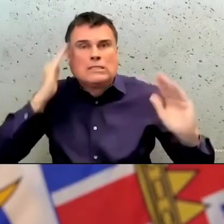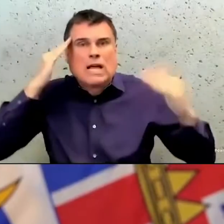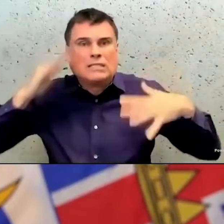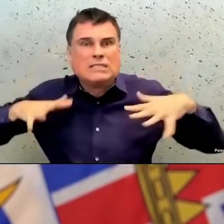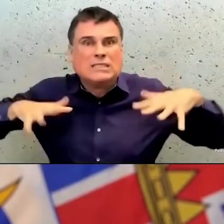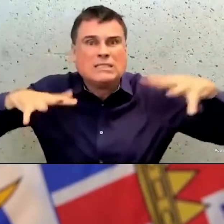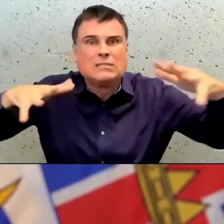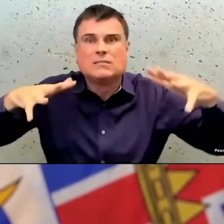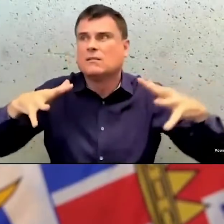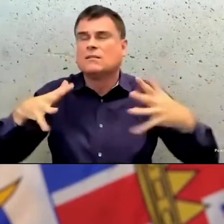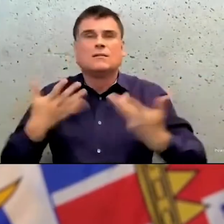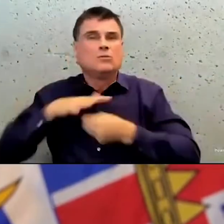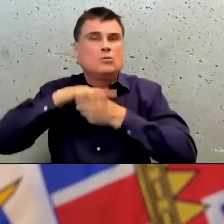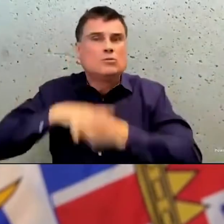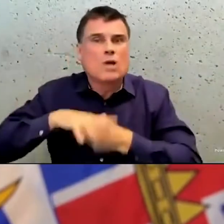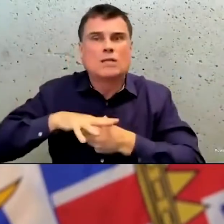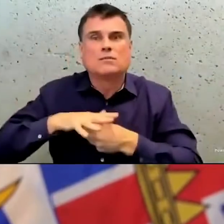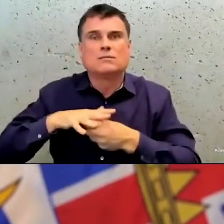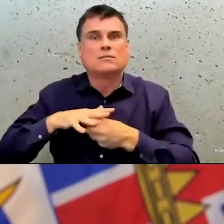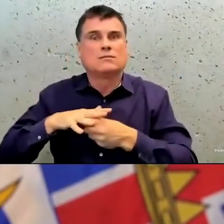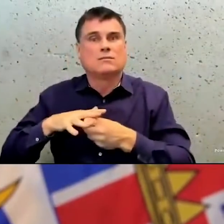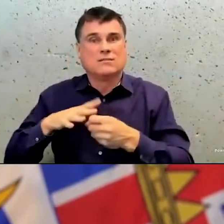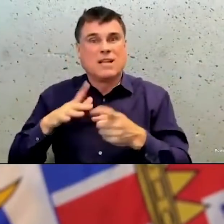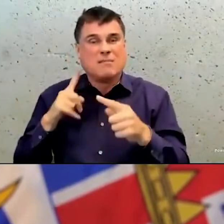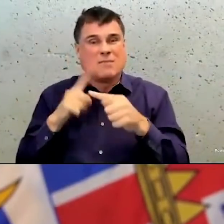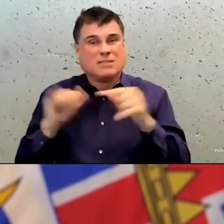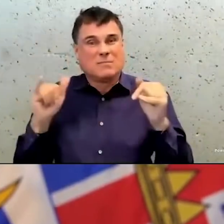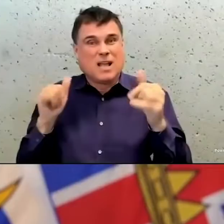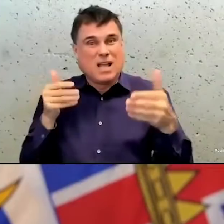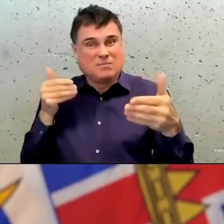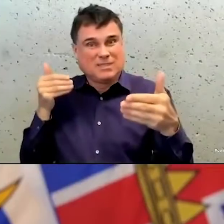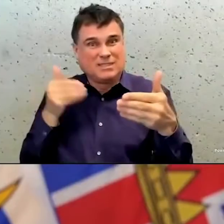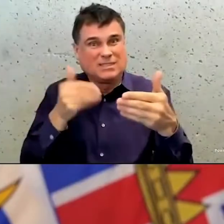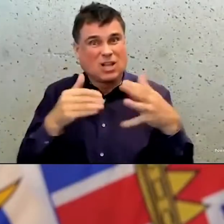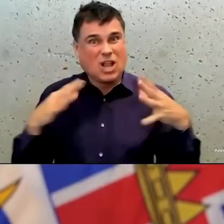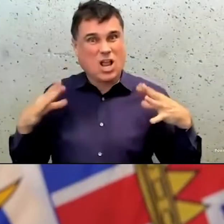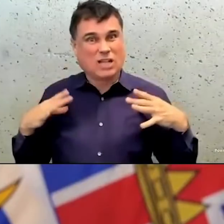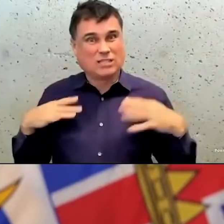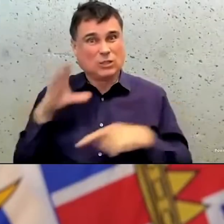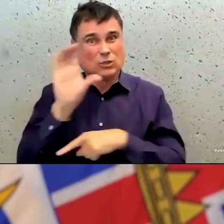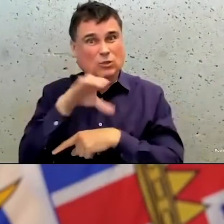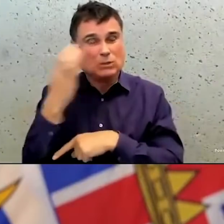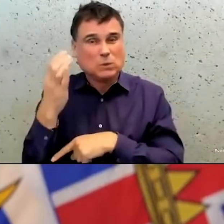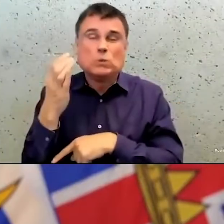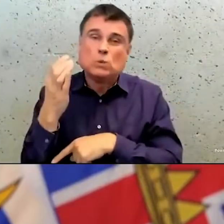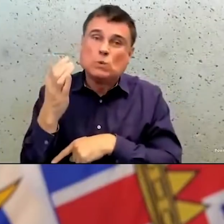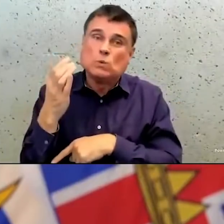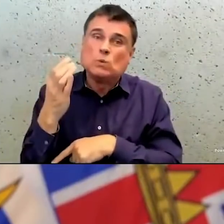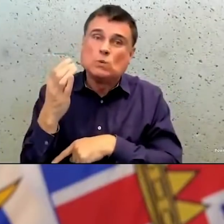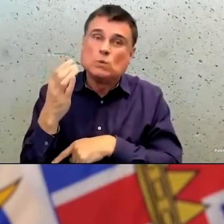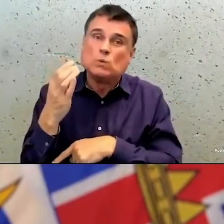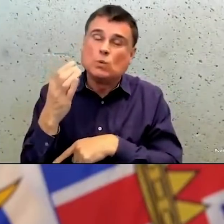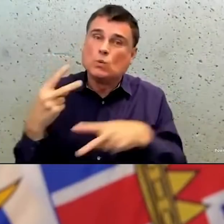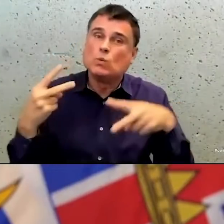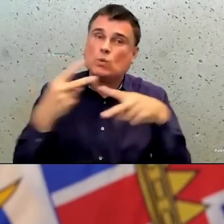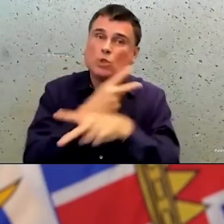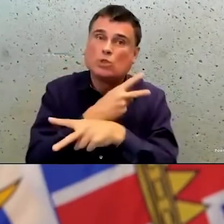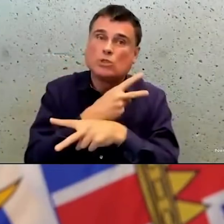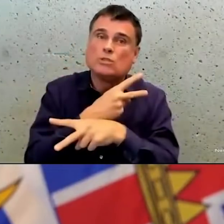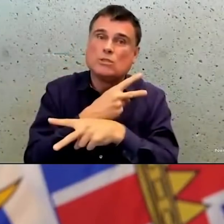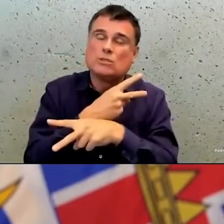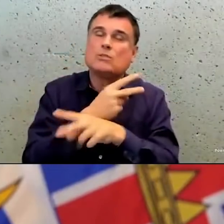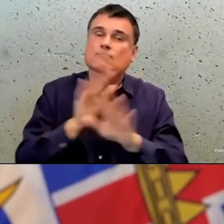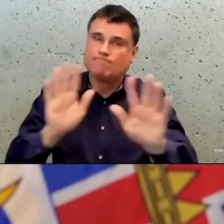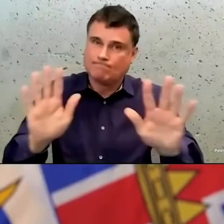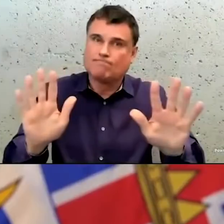want everyone to know you are not alone. And if you're feeling overwhelmed or anxious or unable to